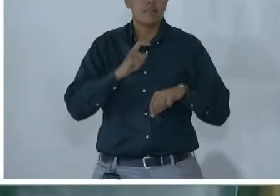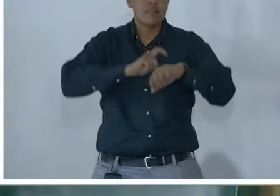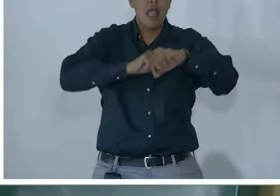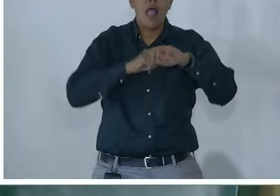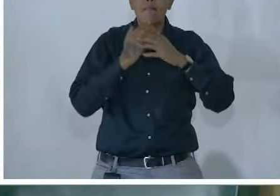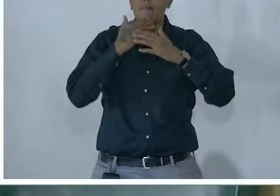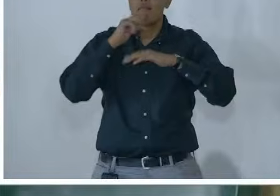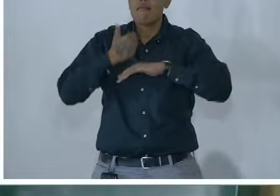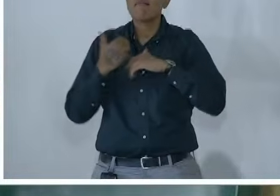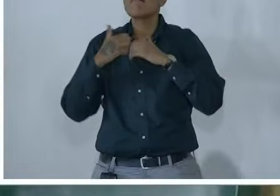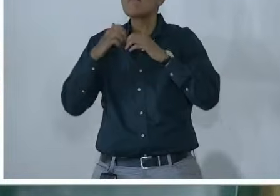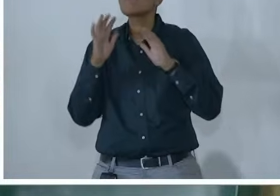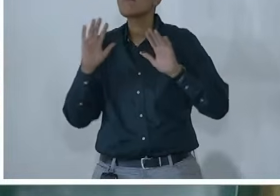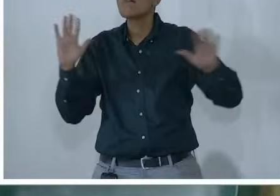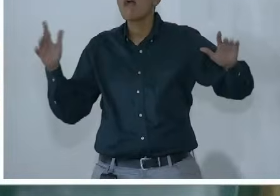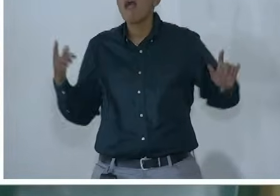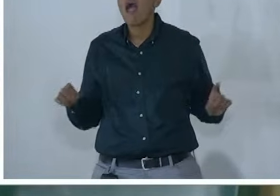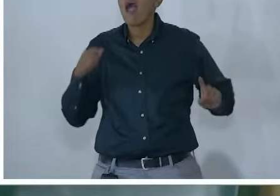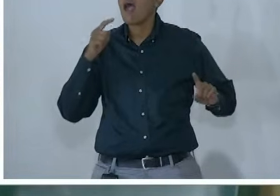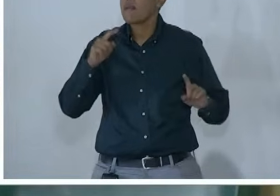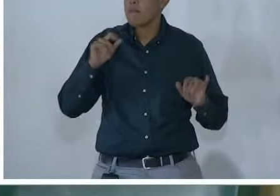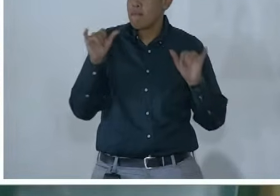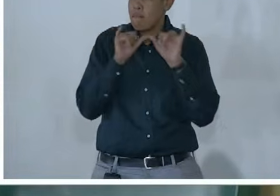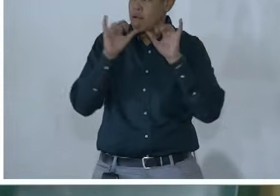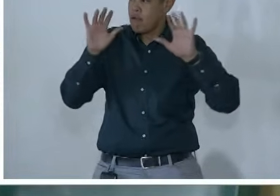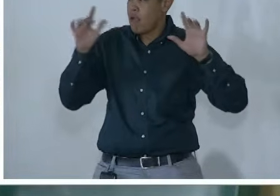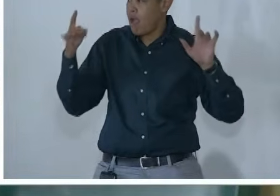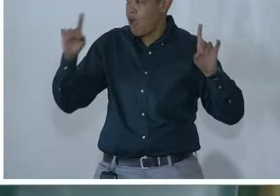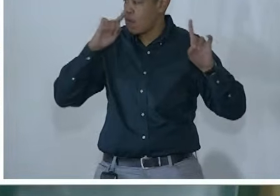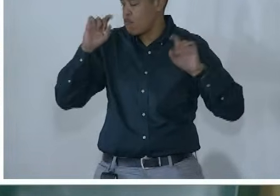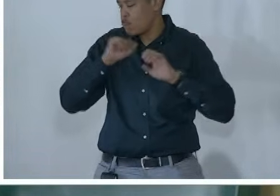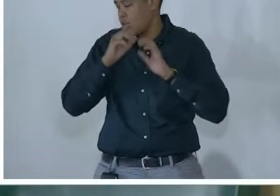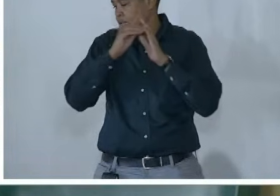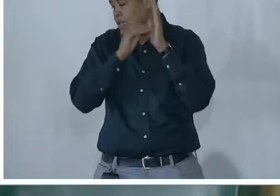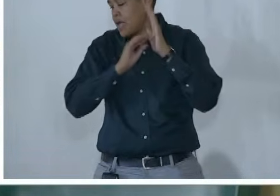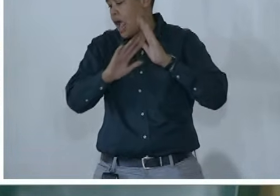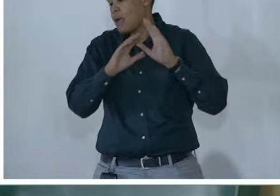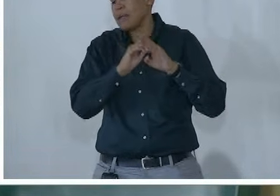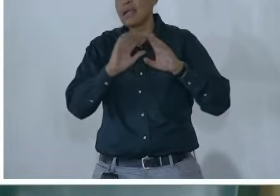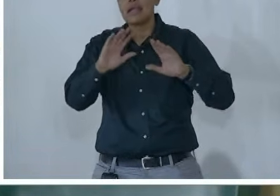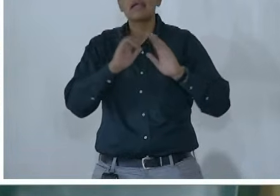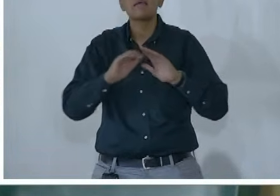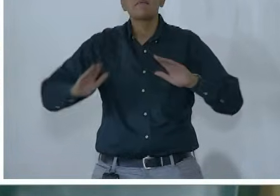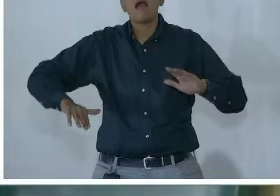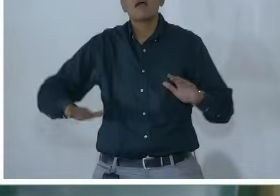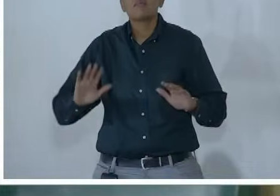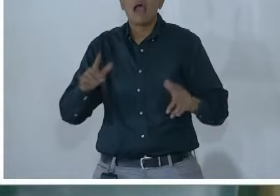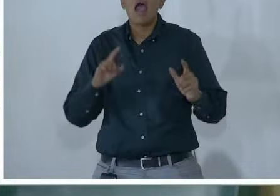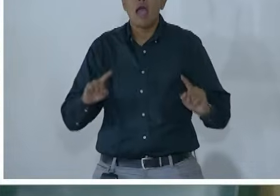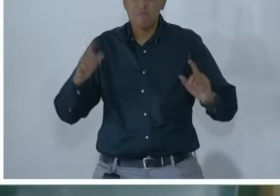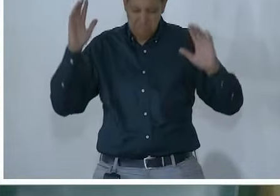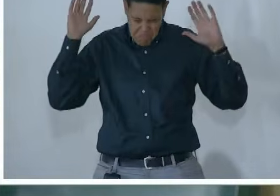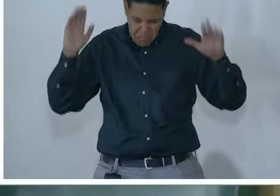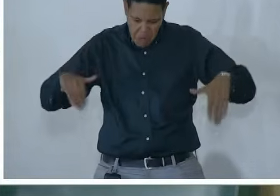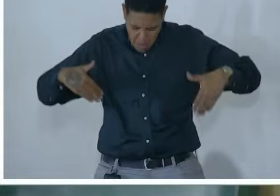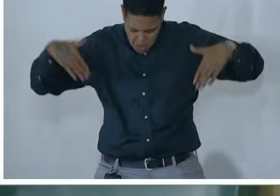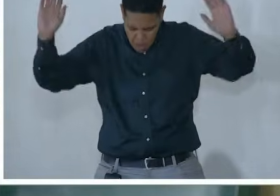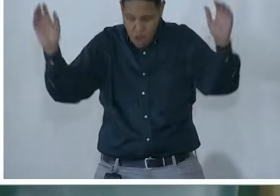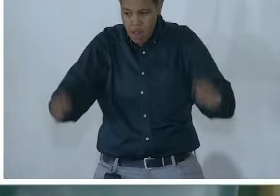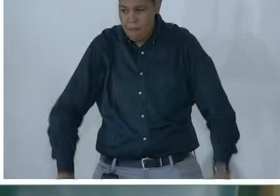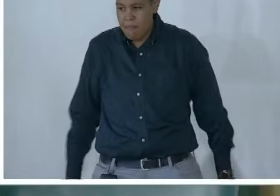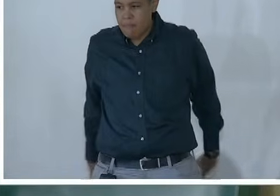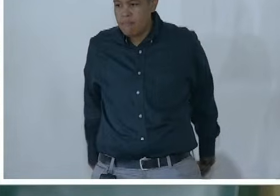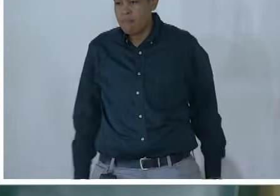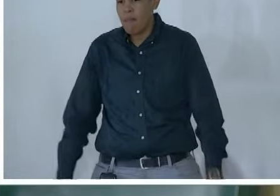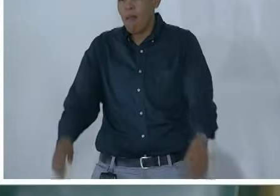before implementation of the measure that was tabled in Parliament, member.